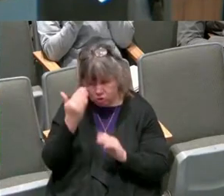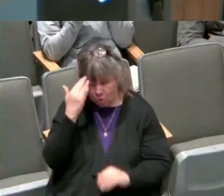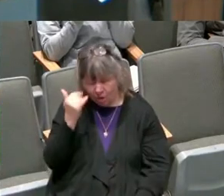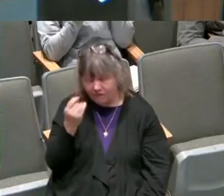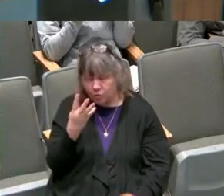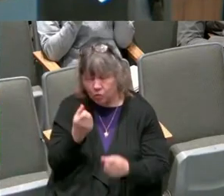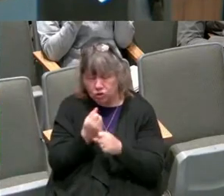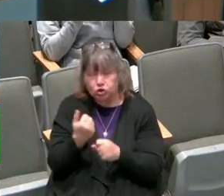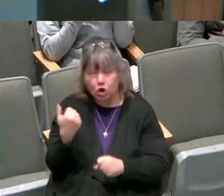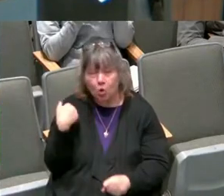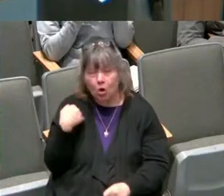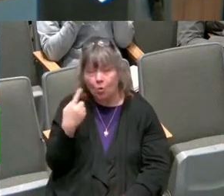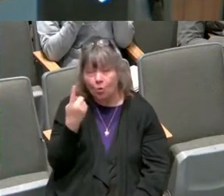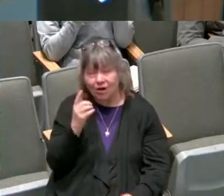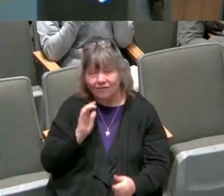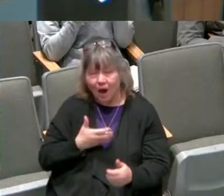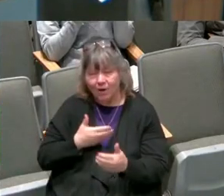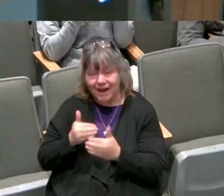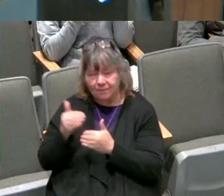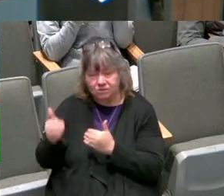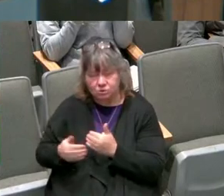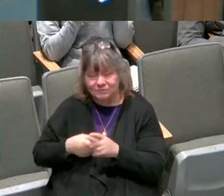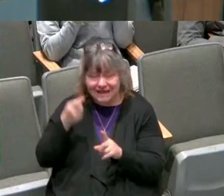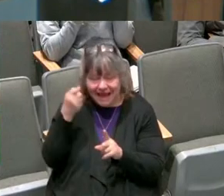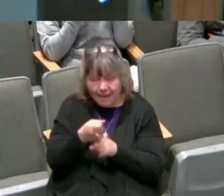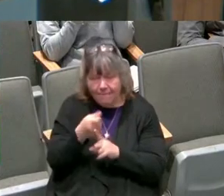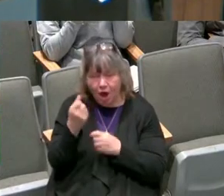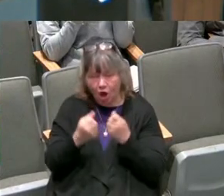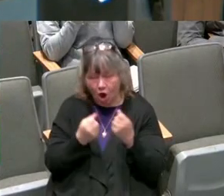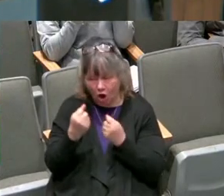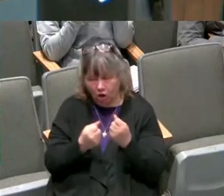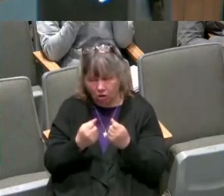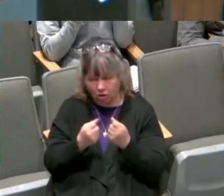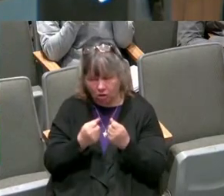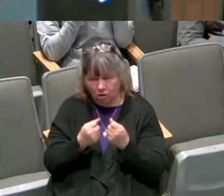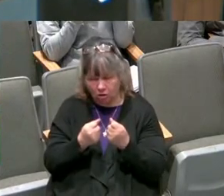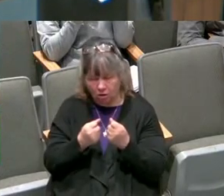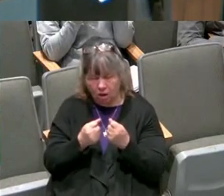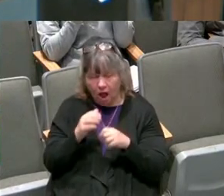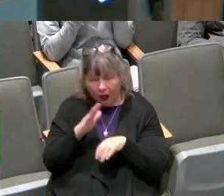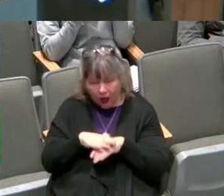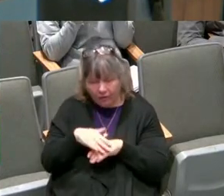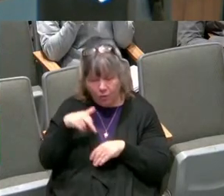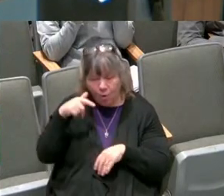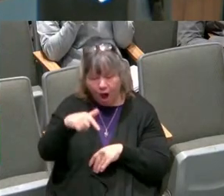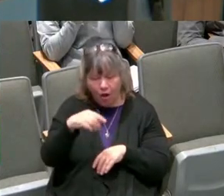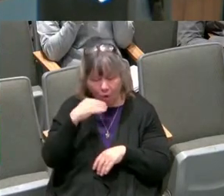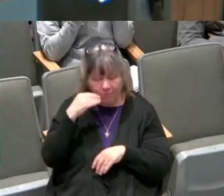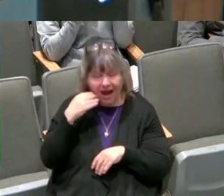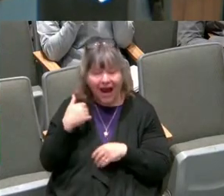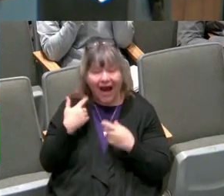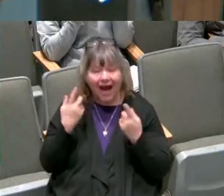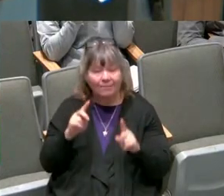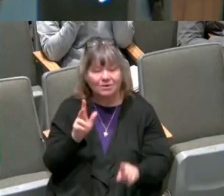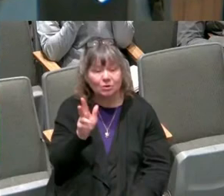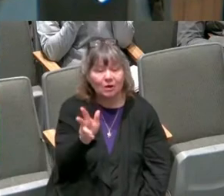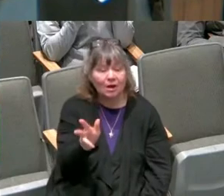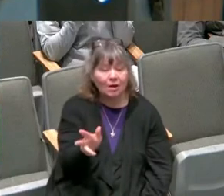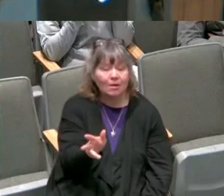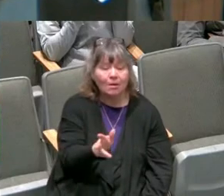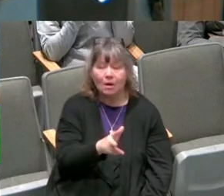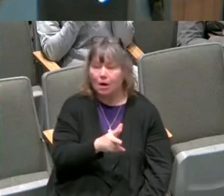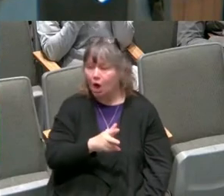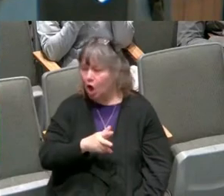few years back one of our neighbors was hit by a car on his walk home from school I happened to be pulling out of the